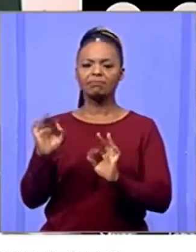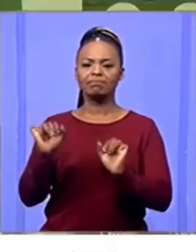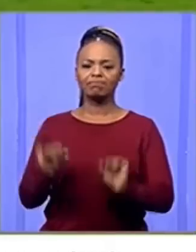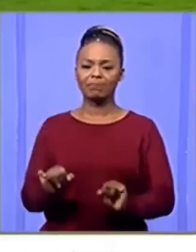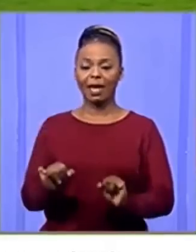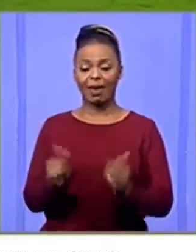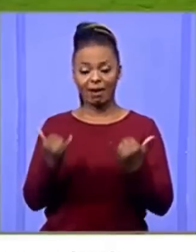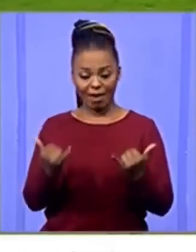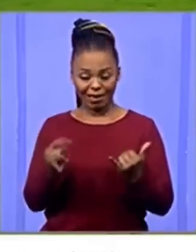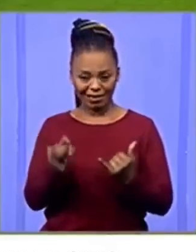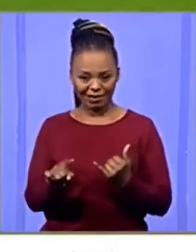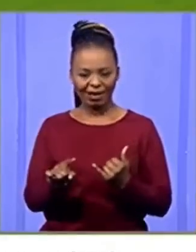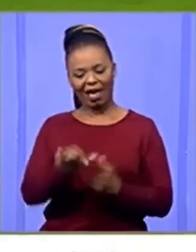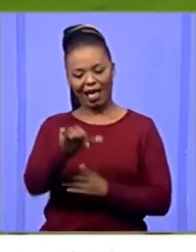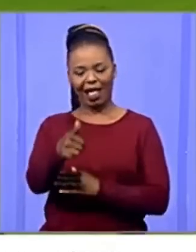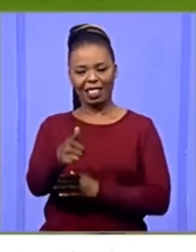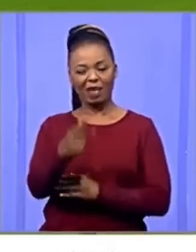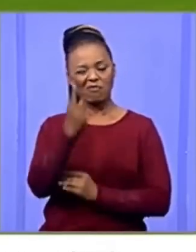or another.